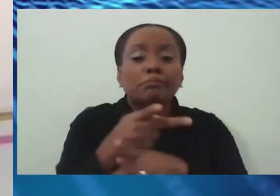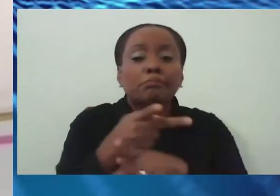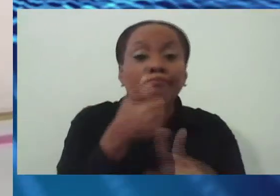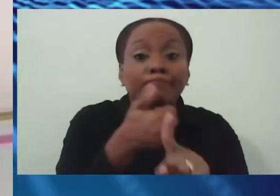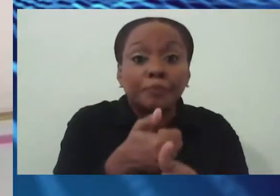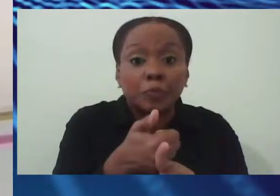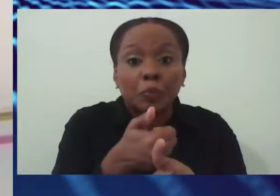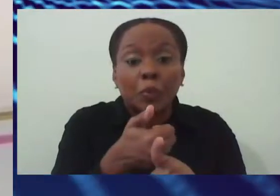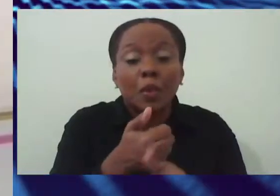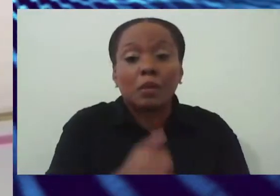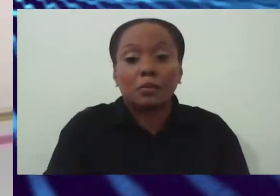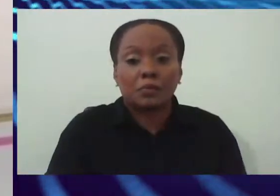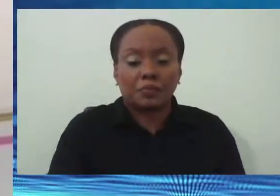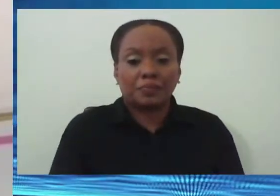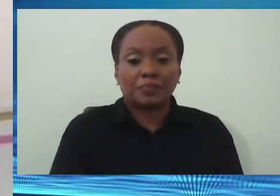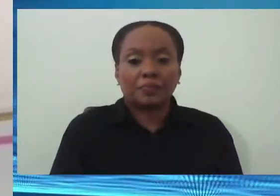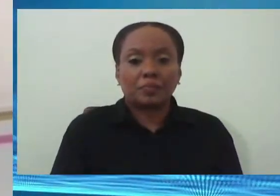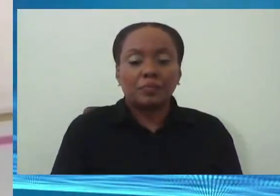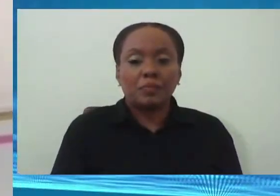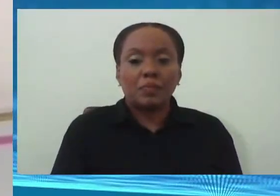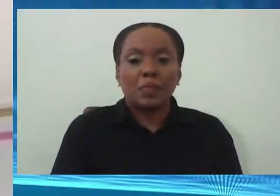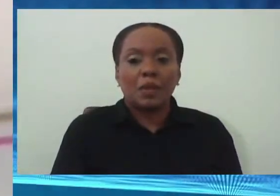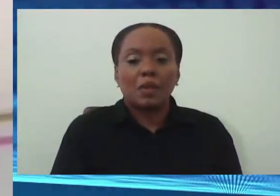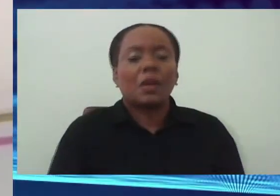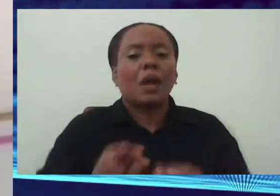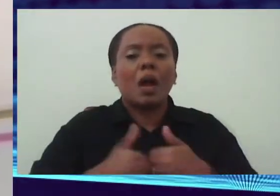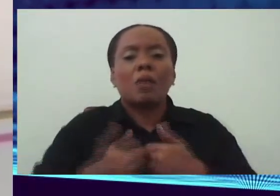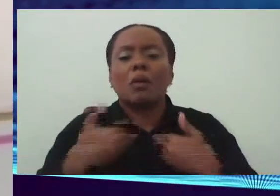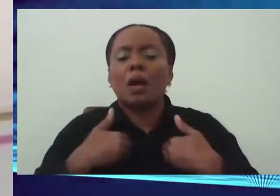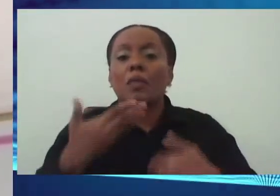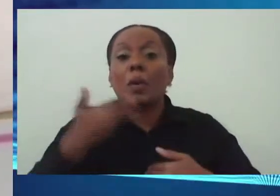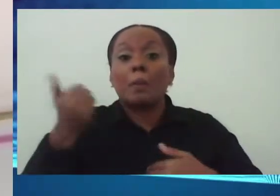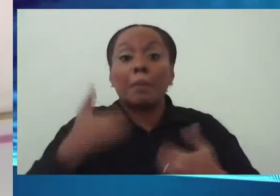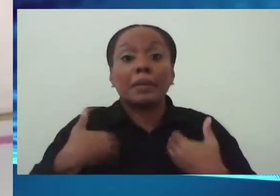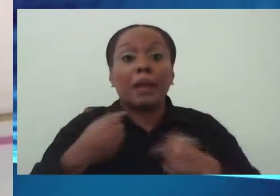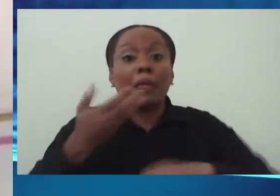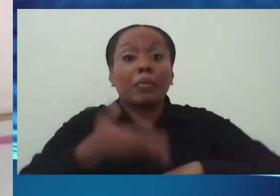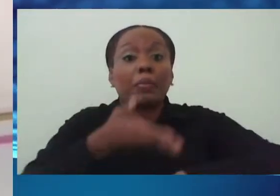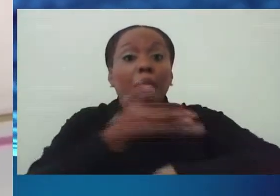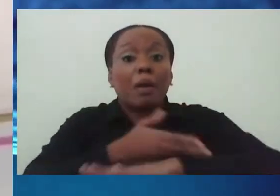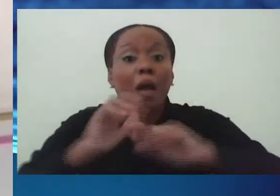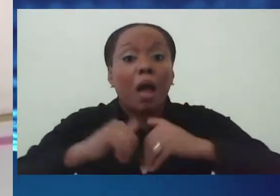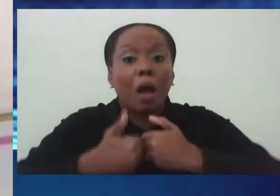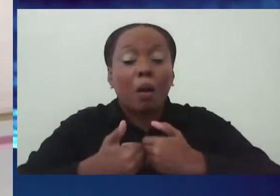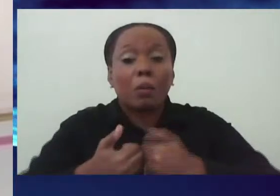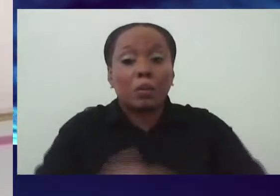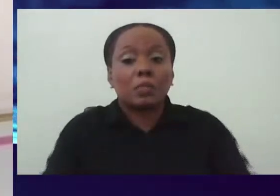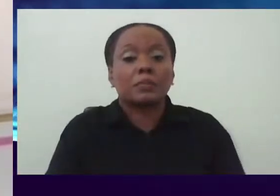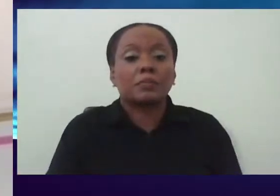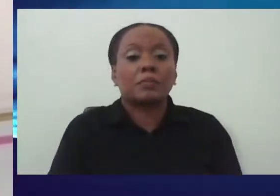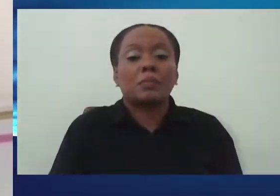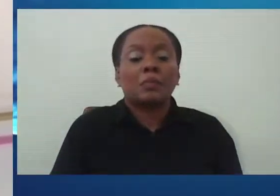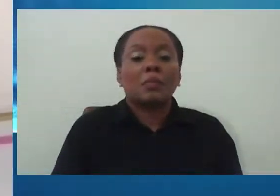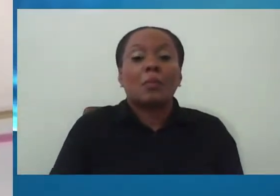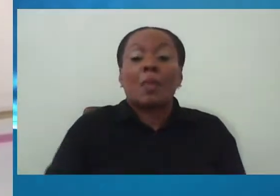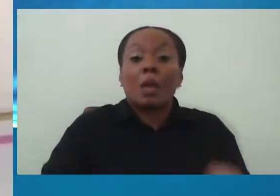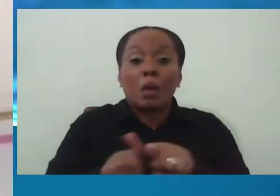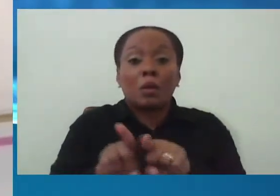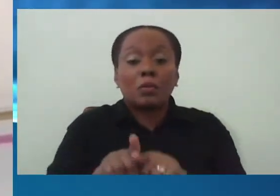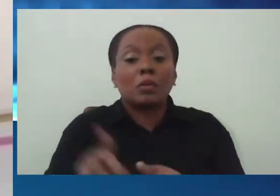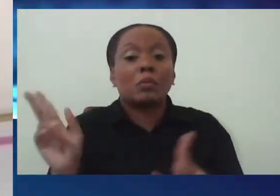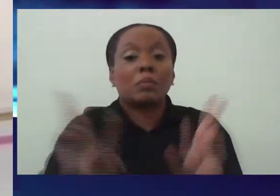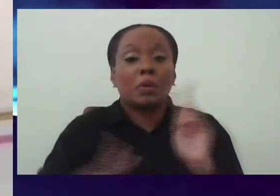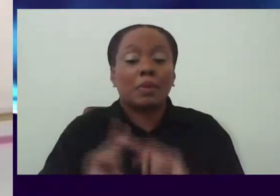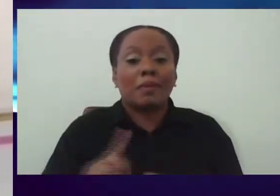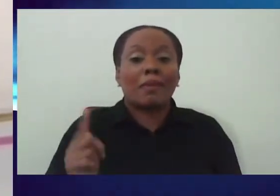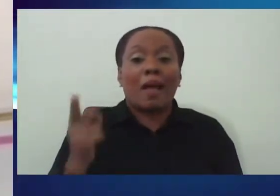recovery period, how do you optimize your health? The other question that persons seem to be still struggling with, and